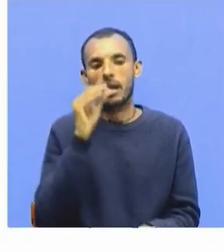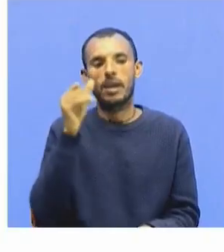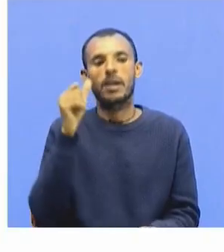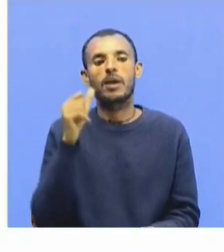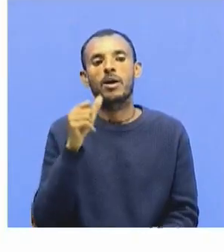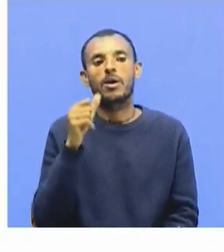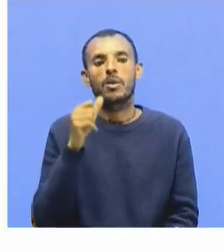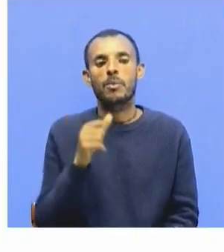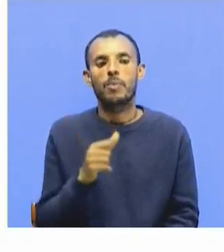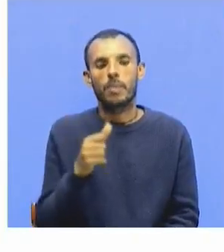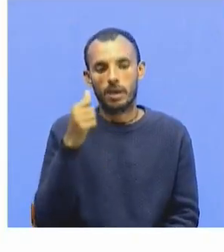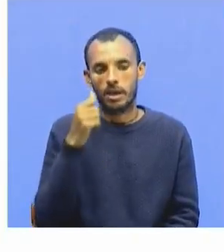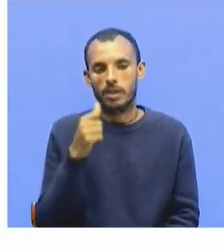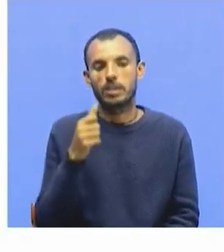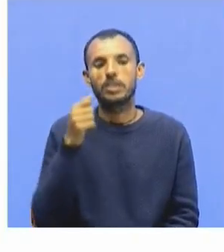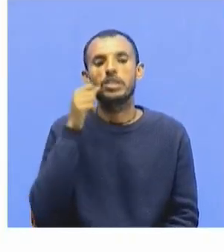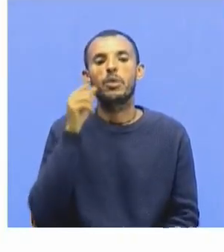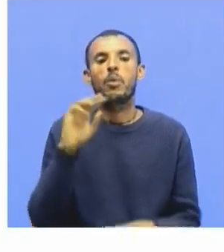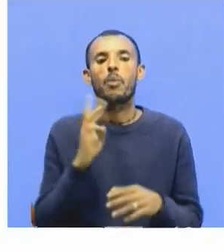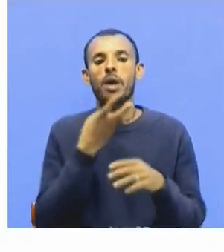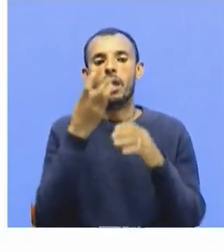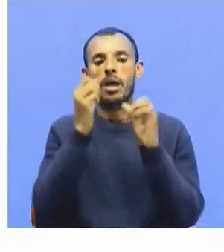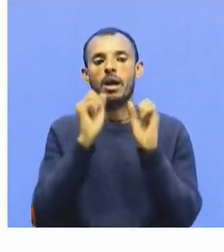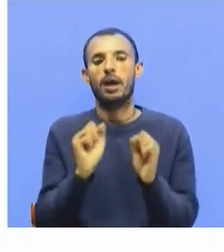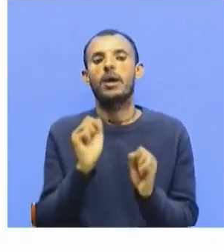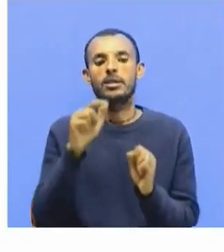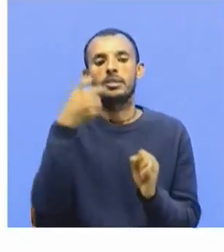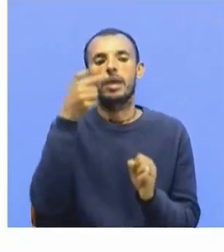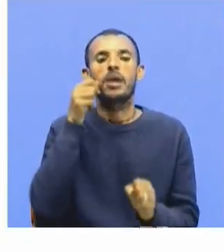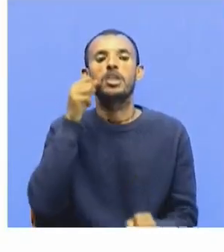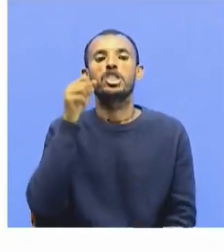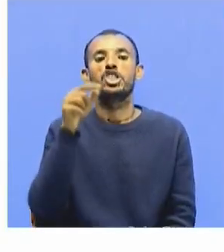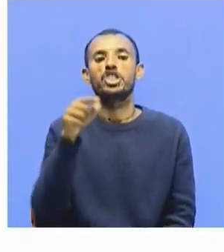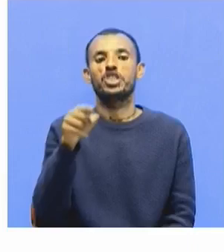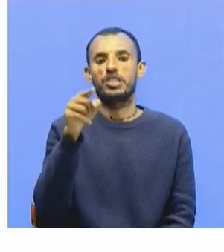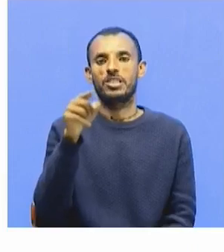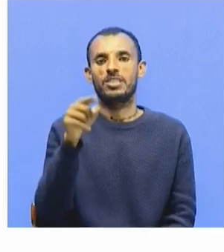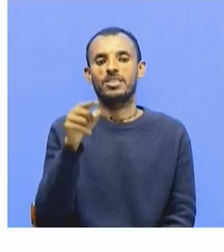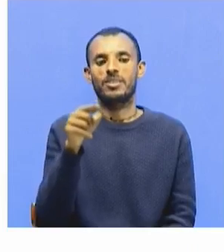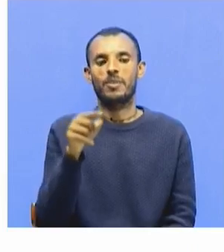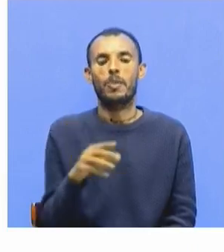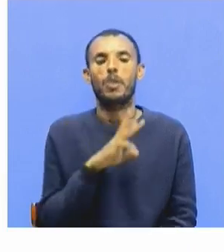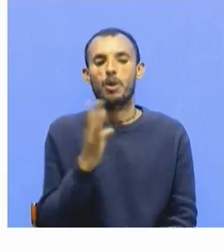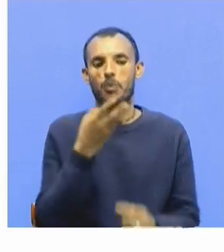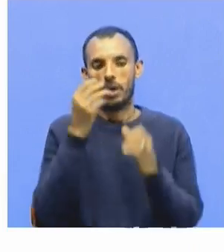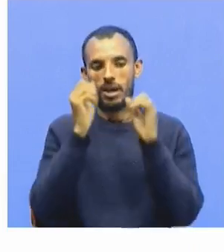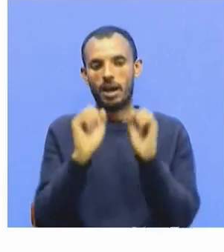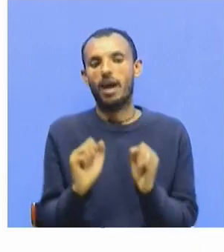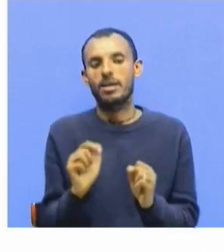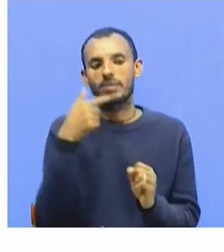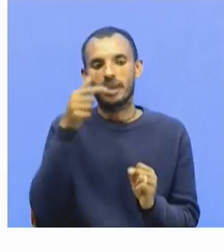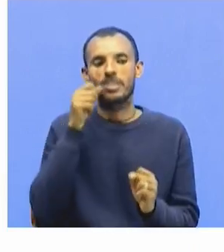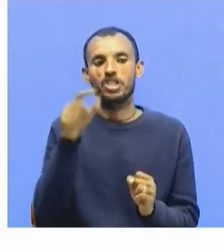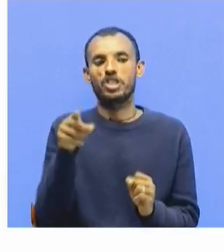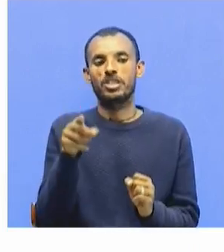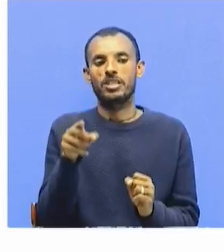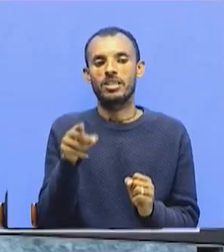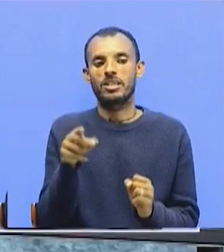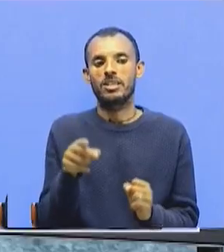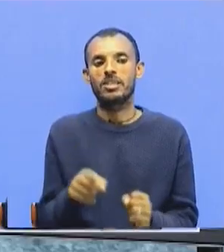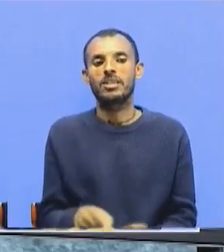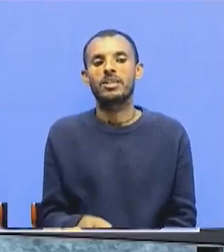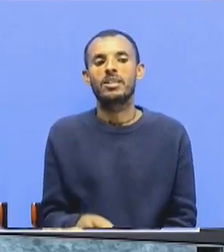say she. We can say what? She. Female